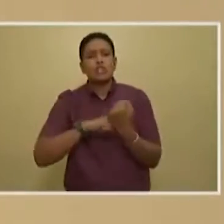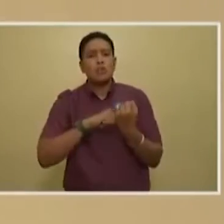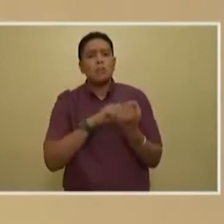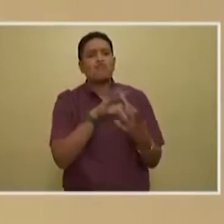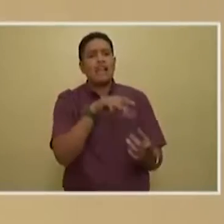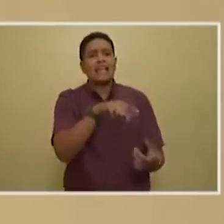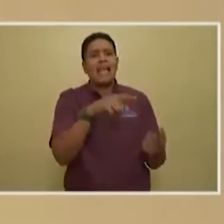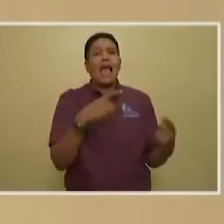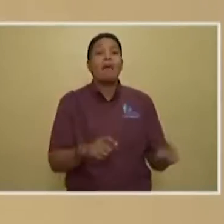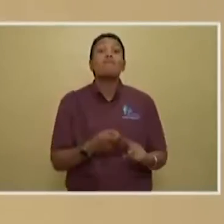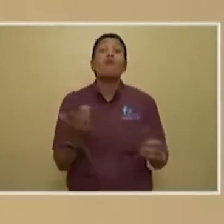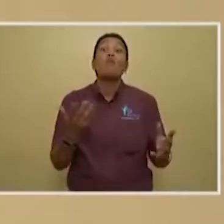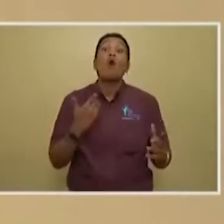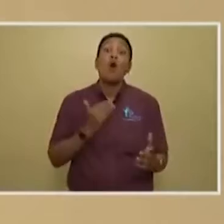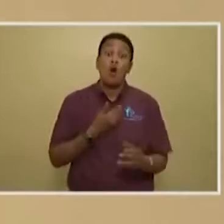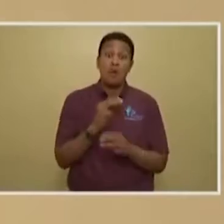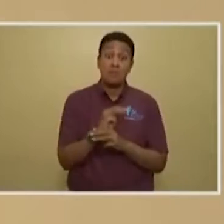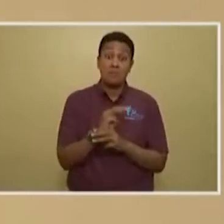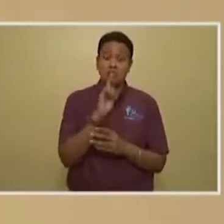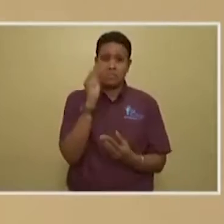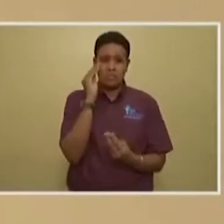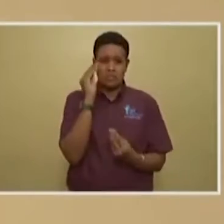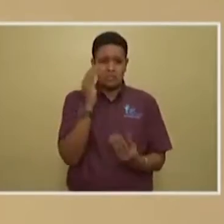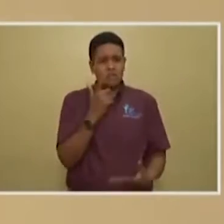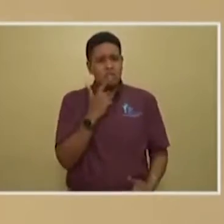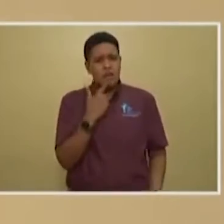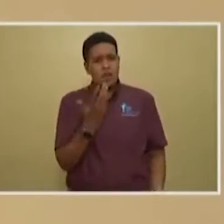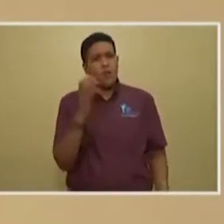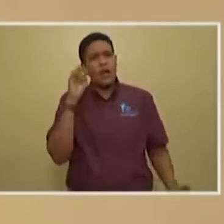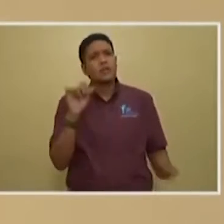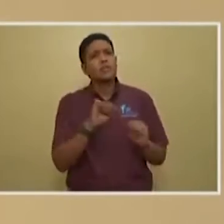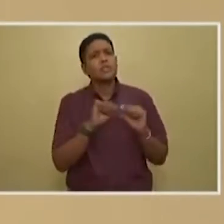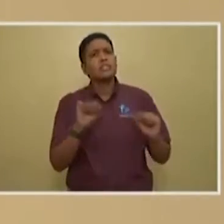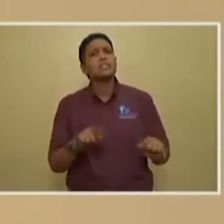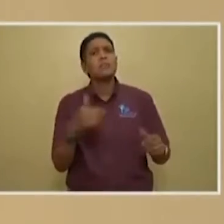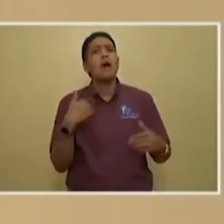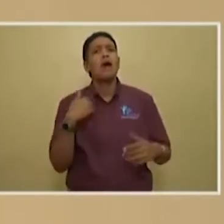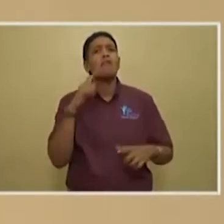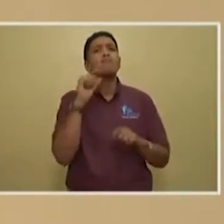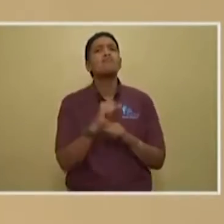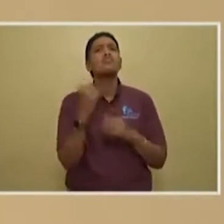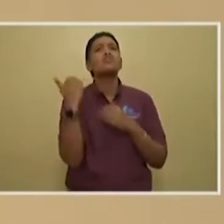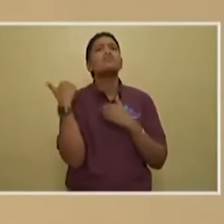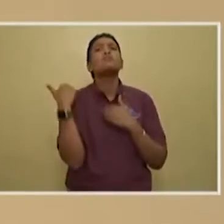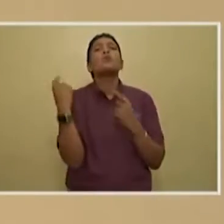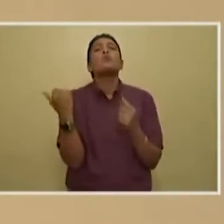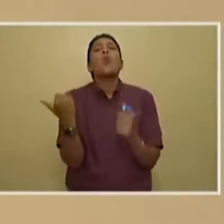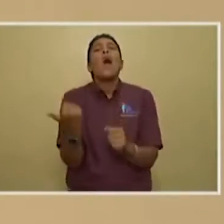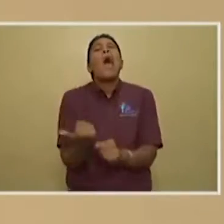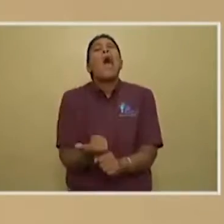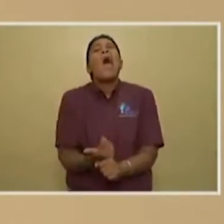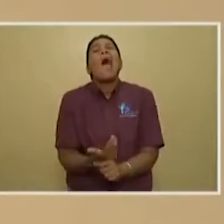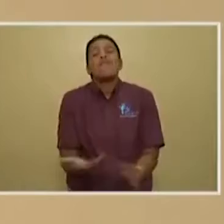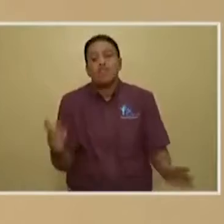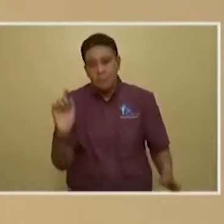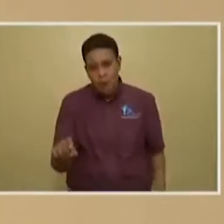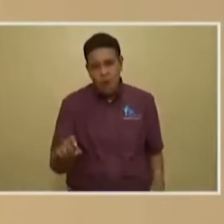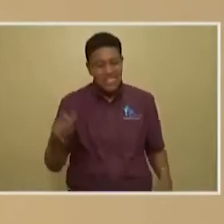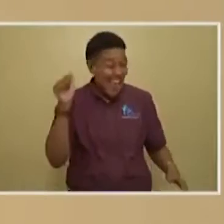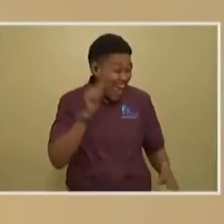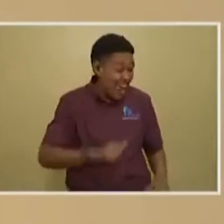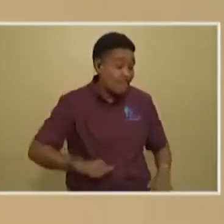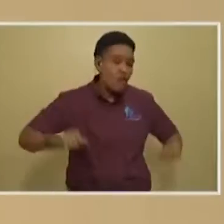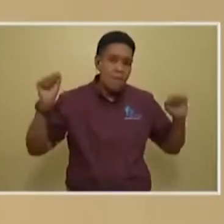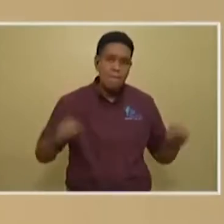that, but from what our minister would have indicated, the education system has a responsibility to do every single thing, every